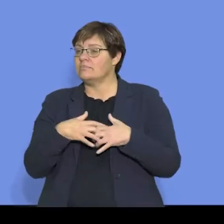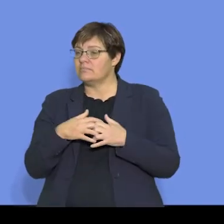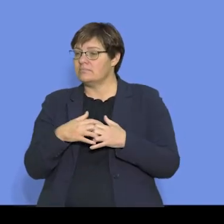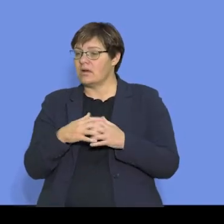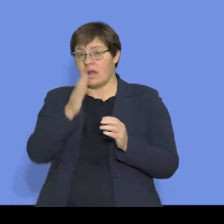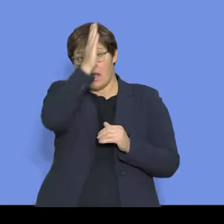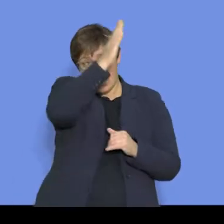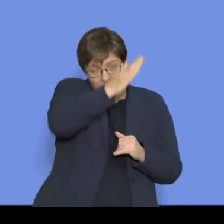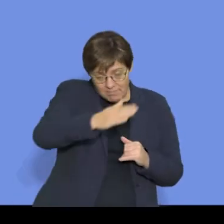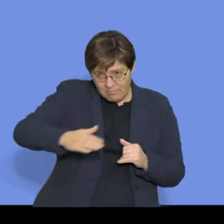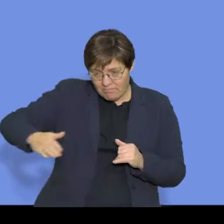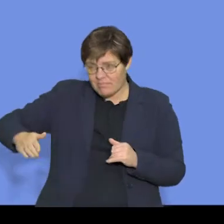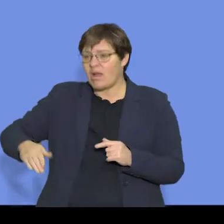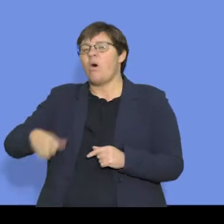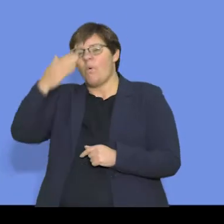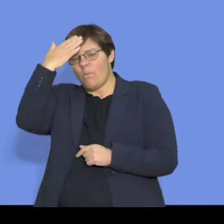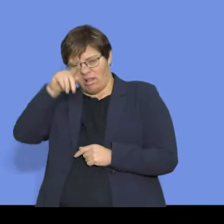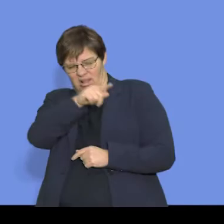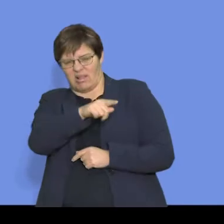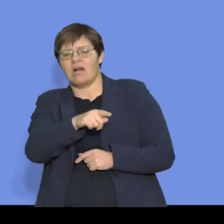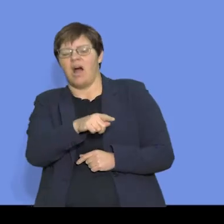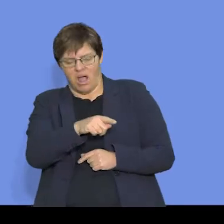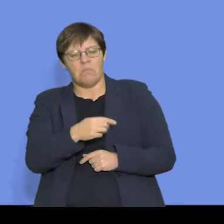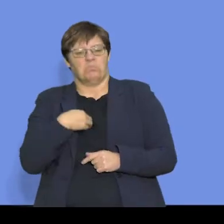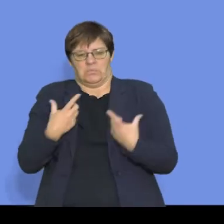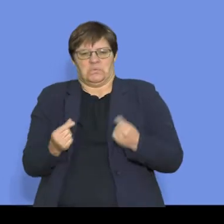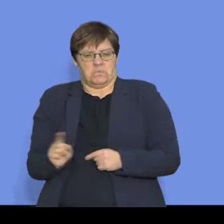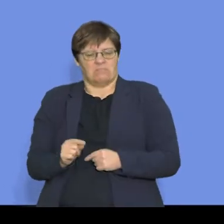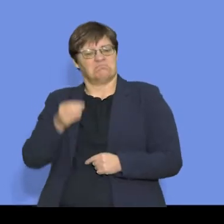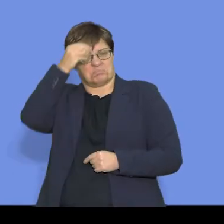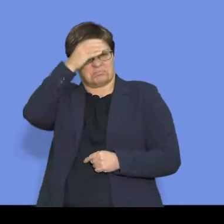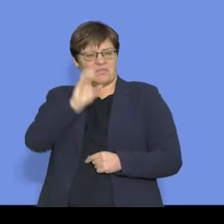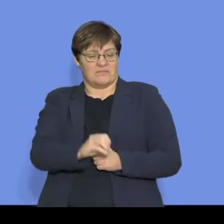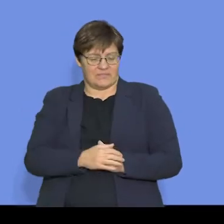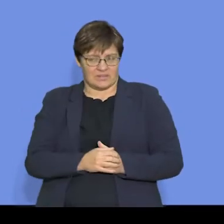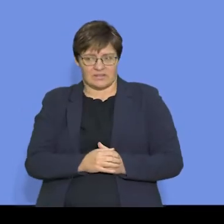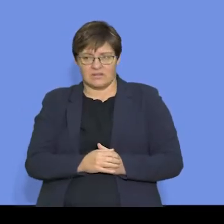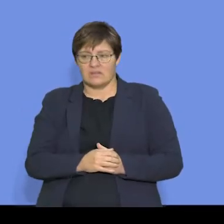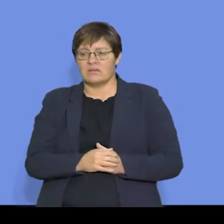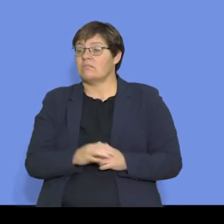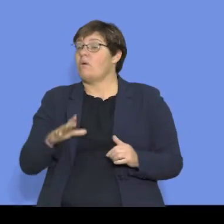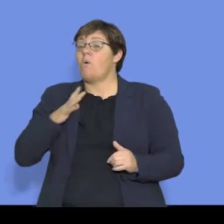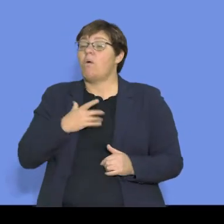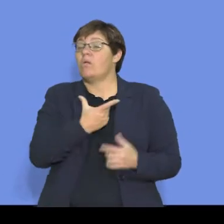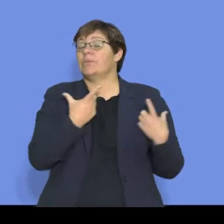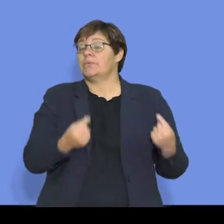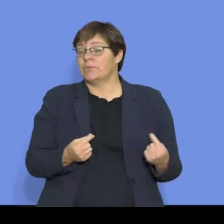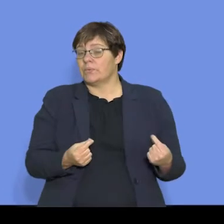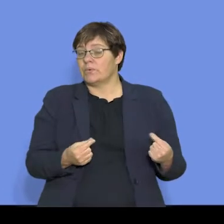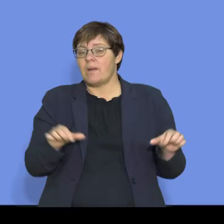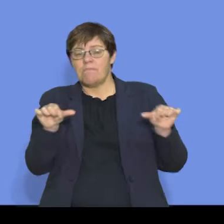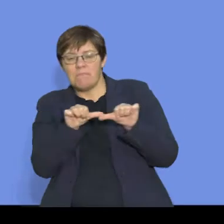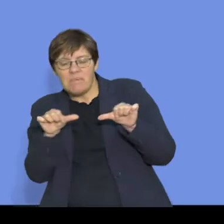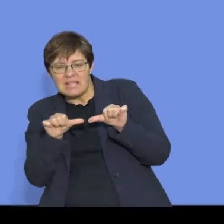scientists that make up the curve like this, they know exactly what they're doing. So all the scientists need to